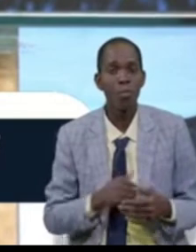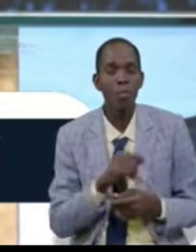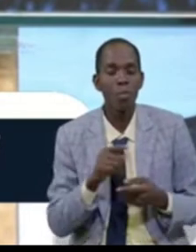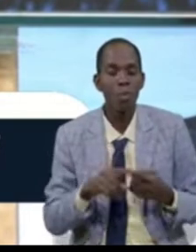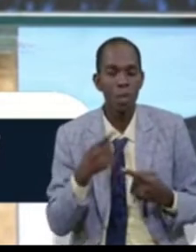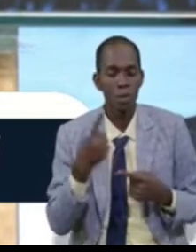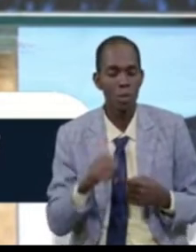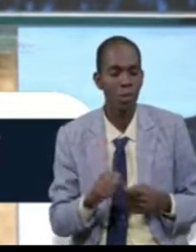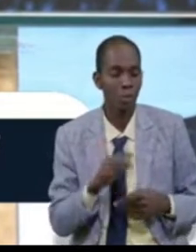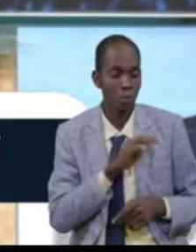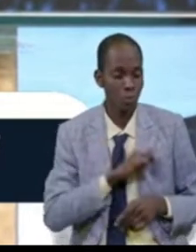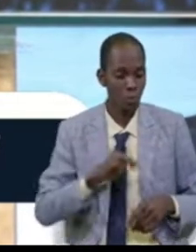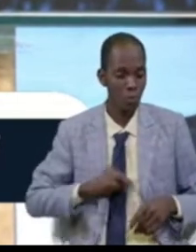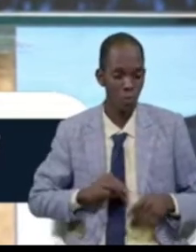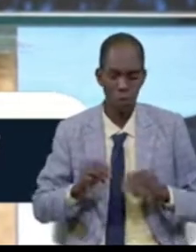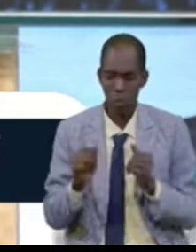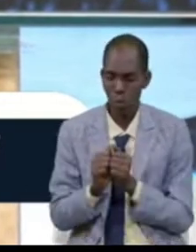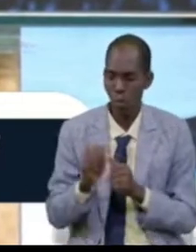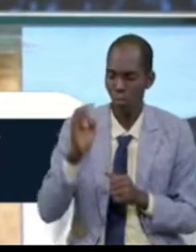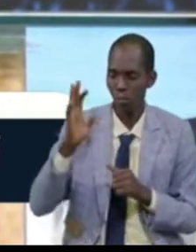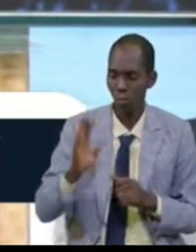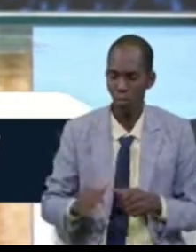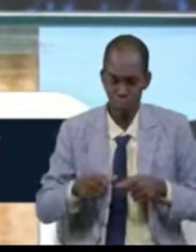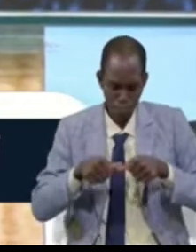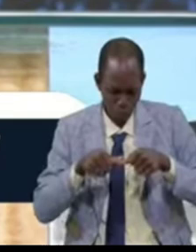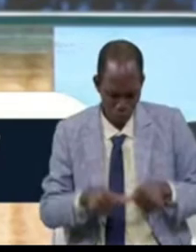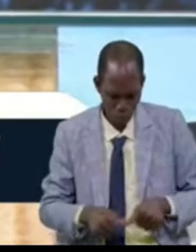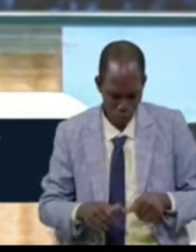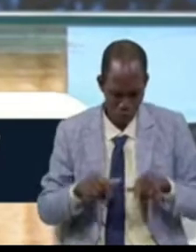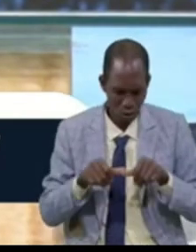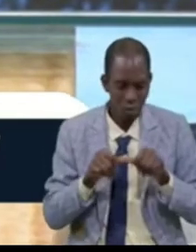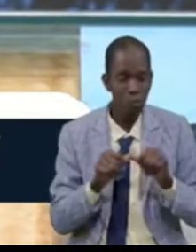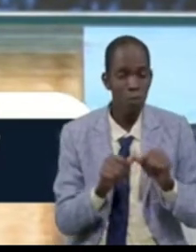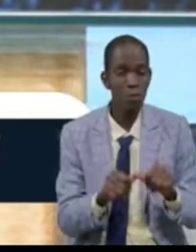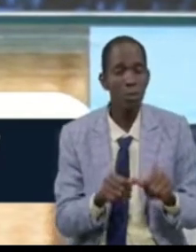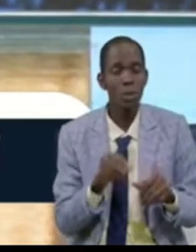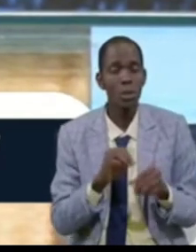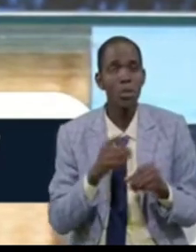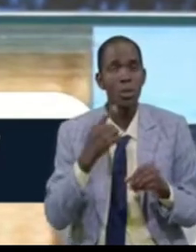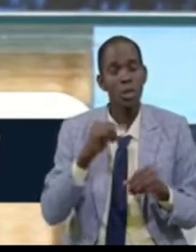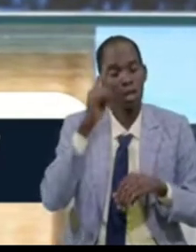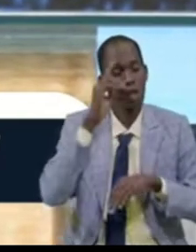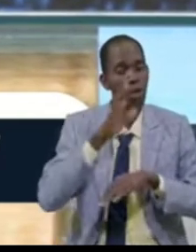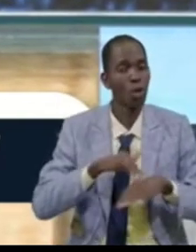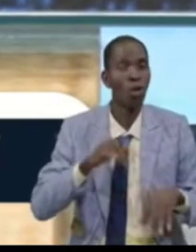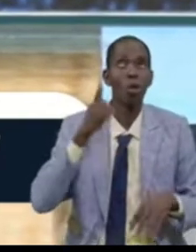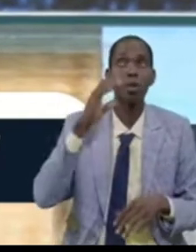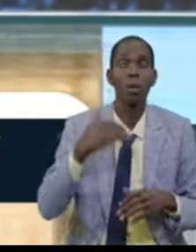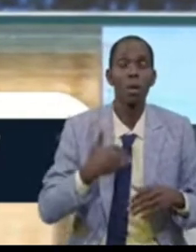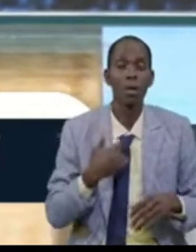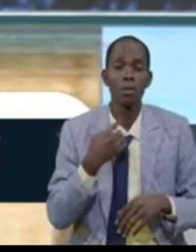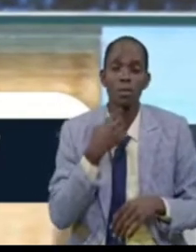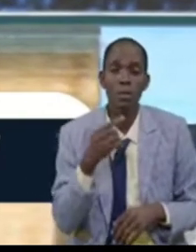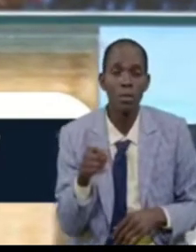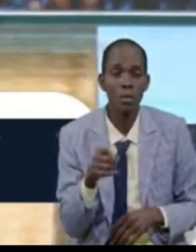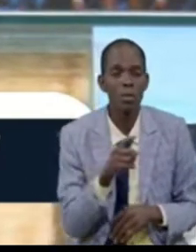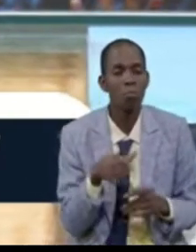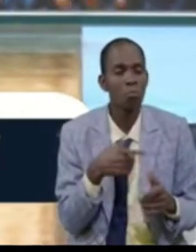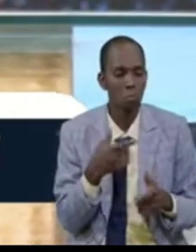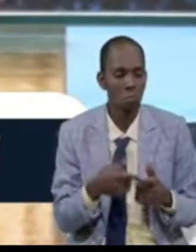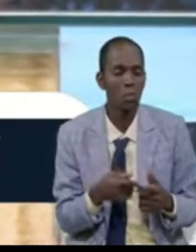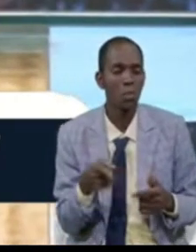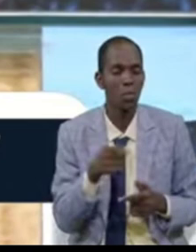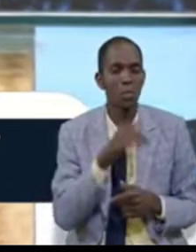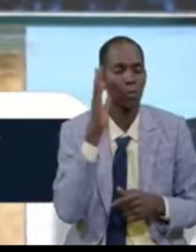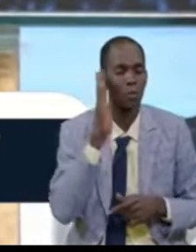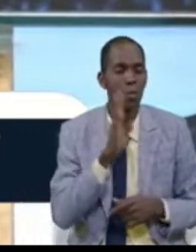the minister abides and stays in the calling the Lord has set him in, then he will be useful, and